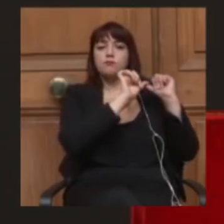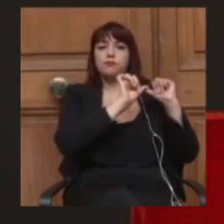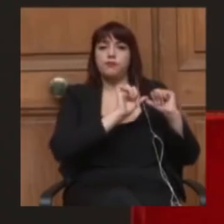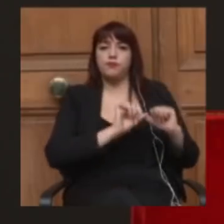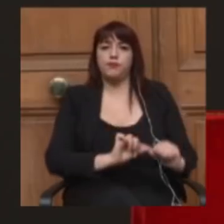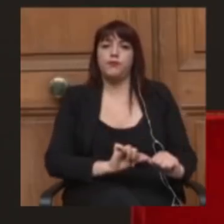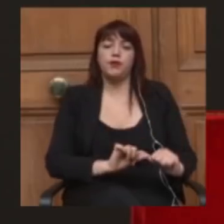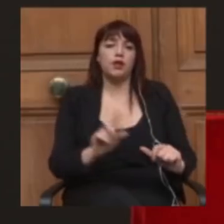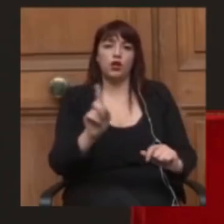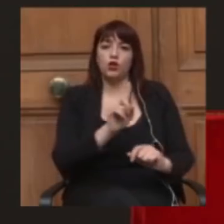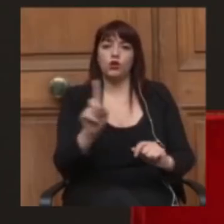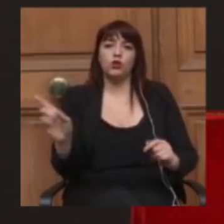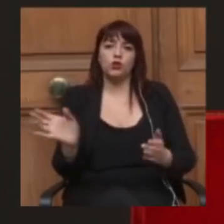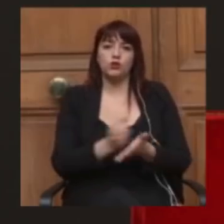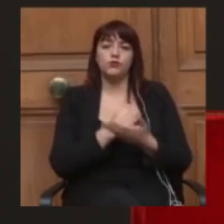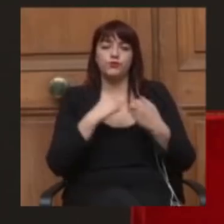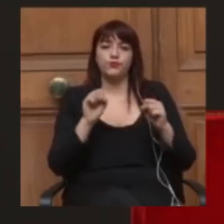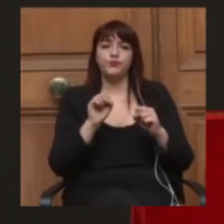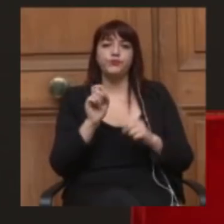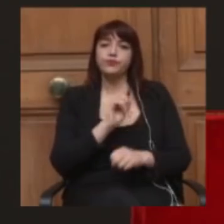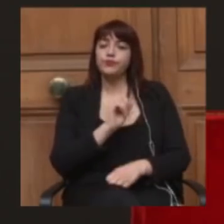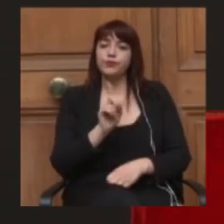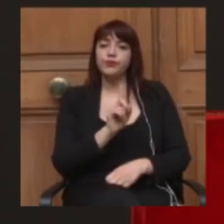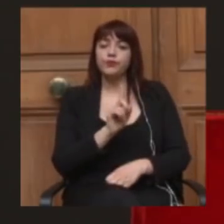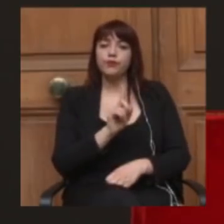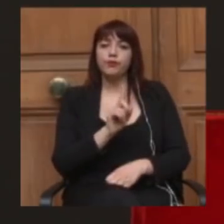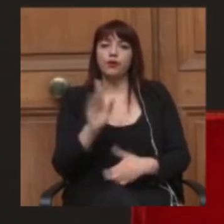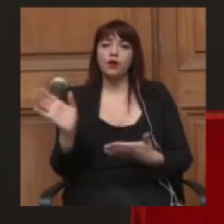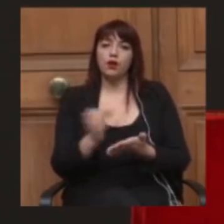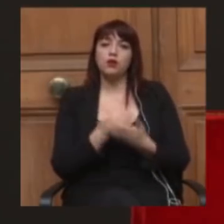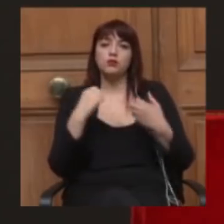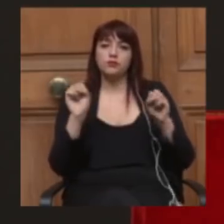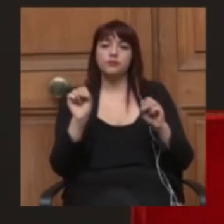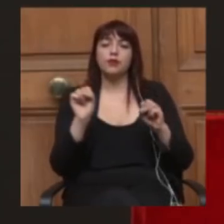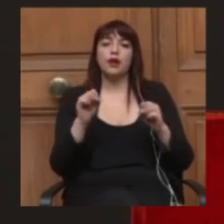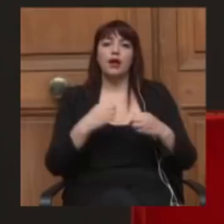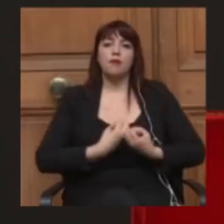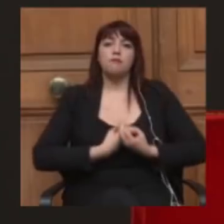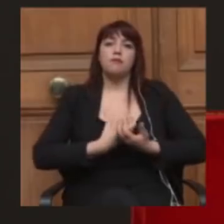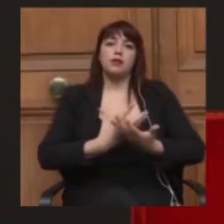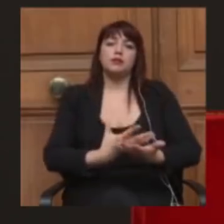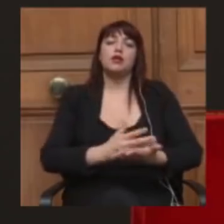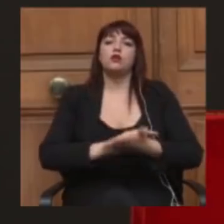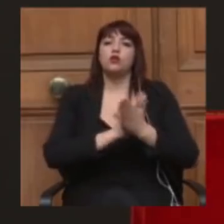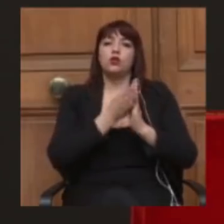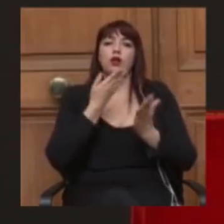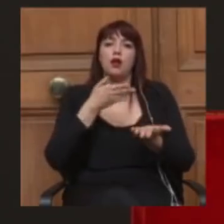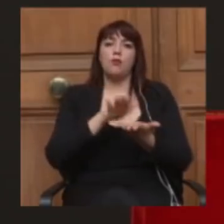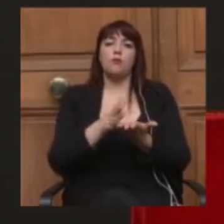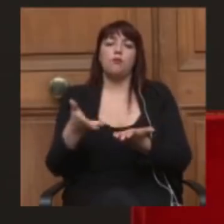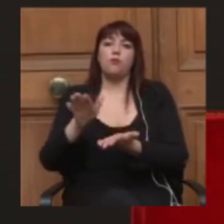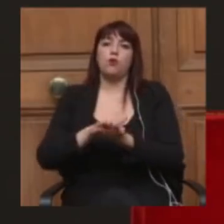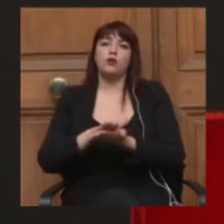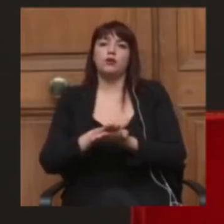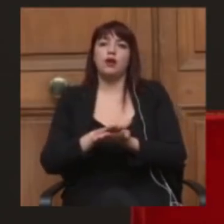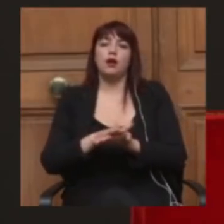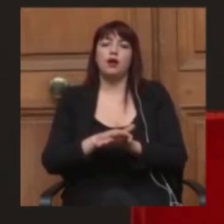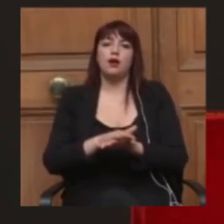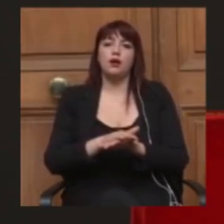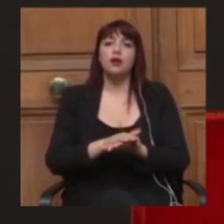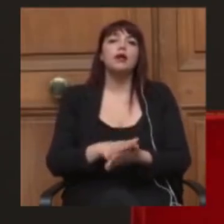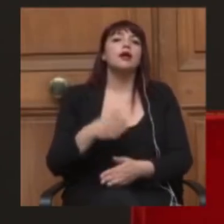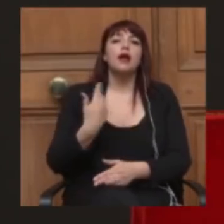mass deaths at Nazi concentration camps. For Paul Celan, it was the